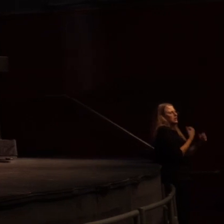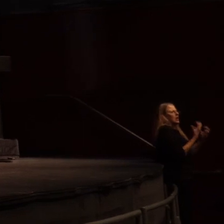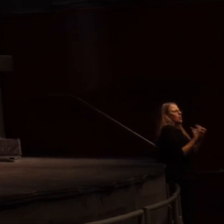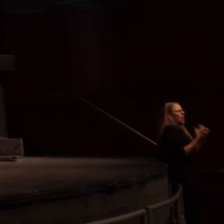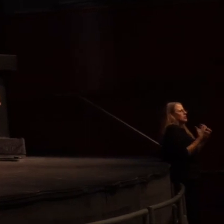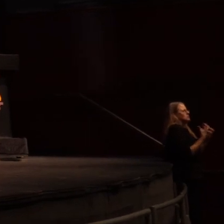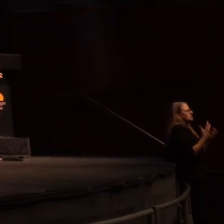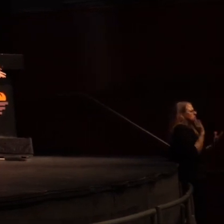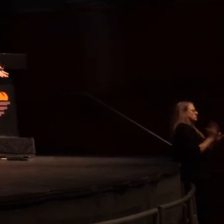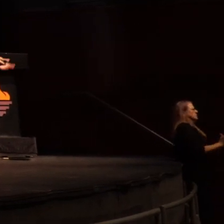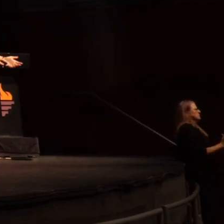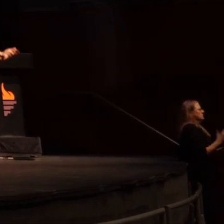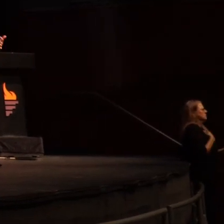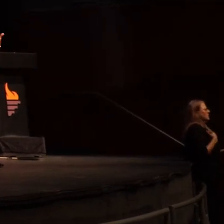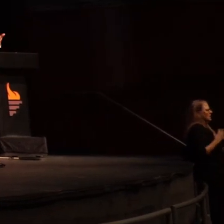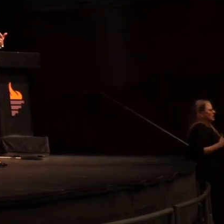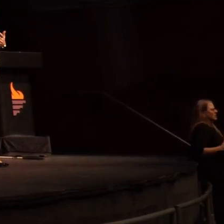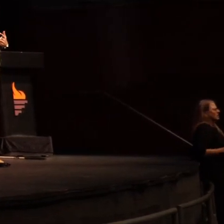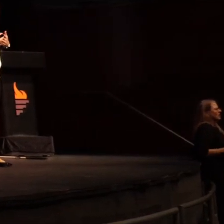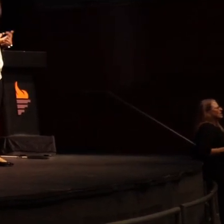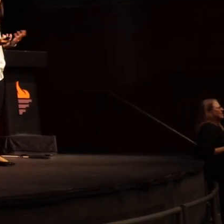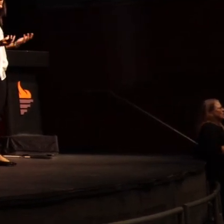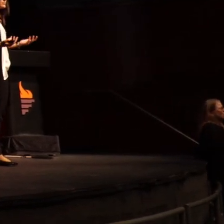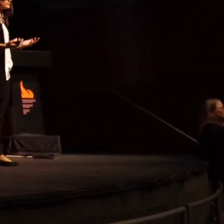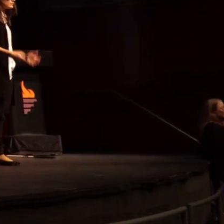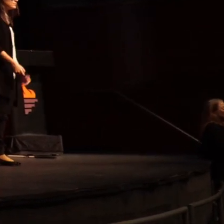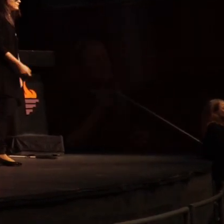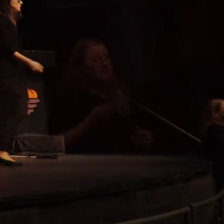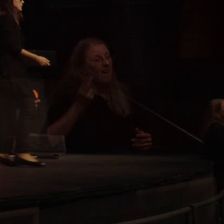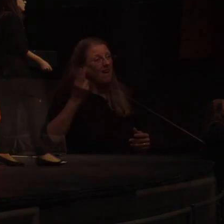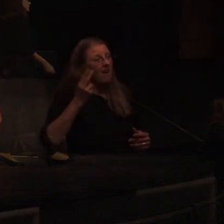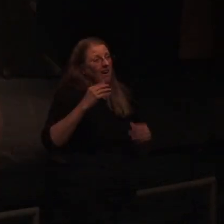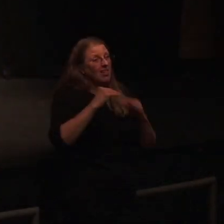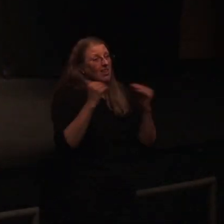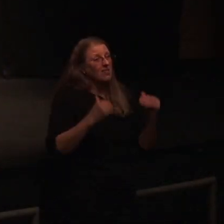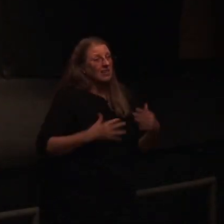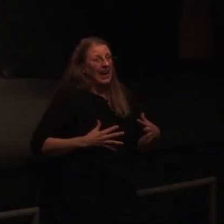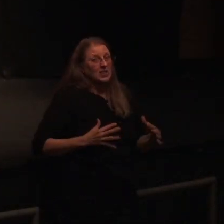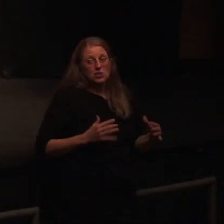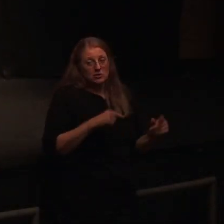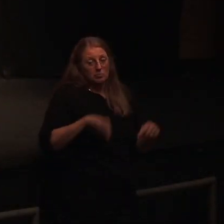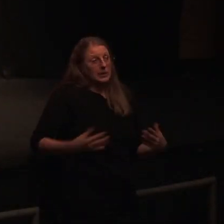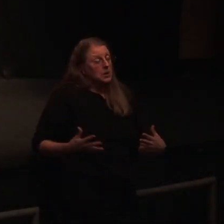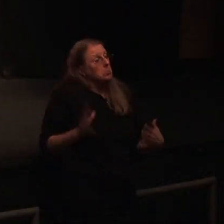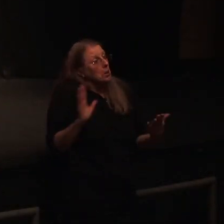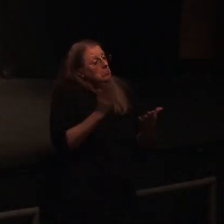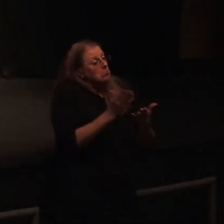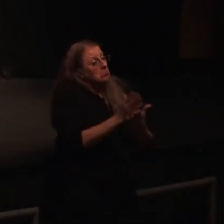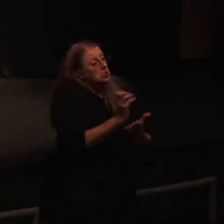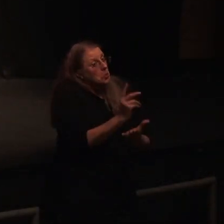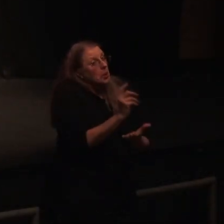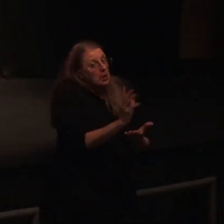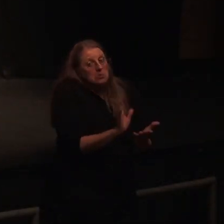of my anxiety, which, by the way, I'm pretty anxious to be up here, but it's okay, because I'm managing